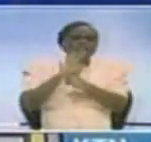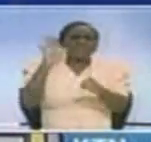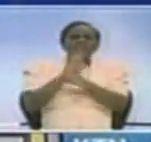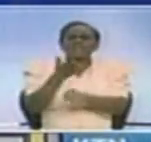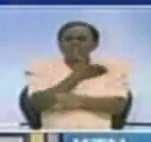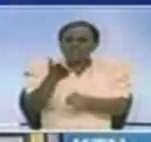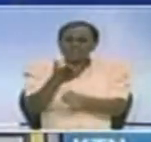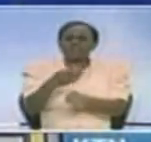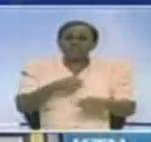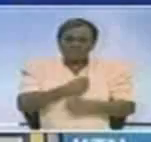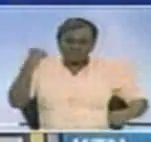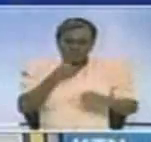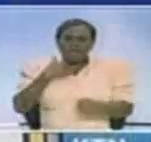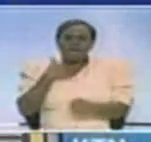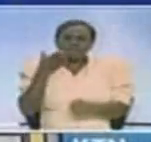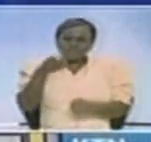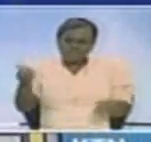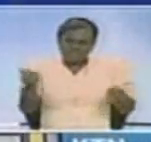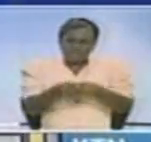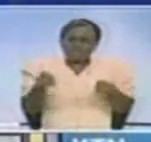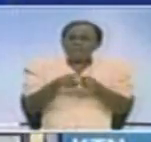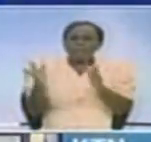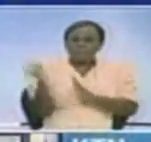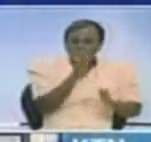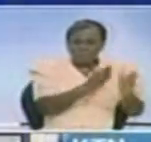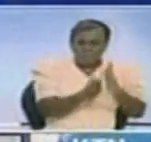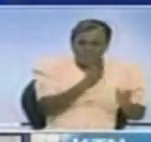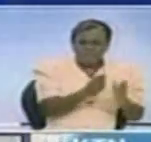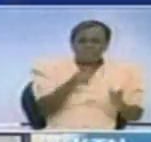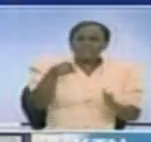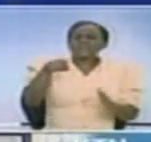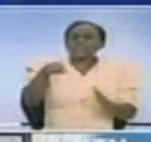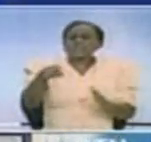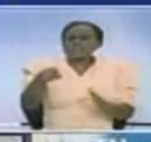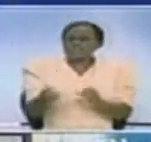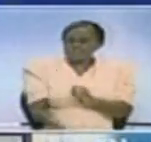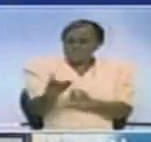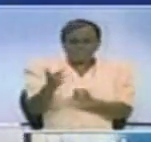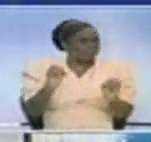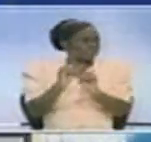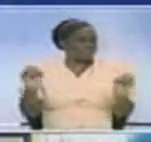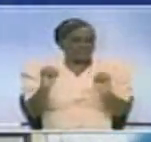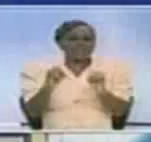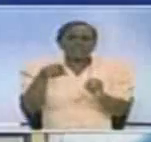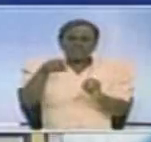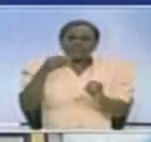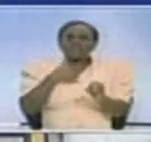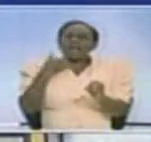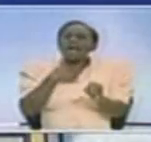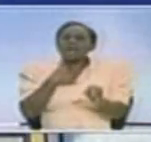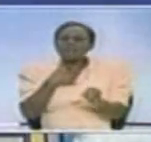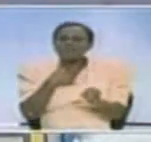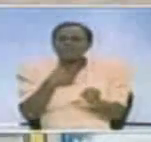ammunition, automatic weapons, and planning. It wasn't just hit and run. These are not cattle raiders. This is not